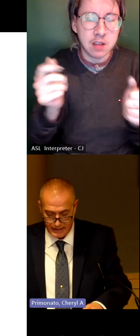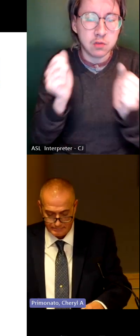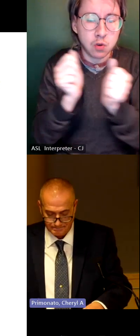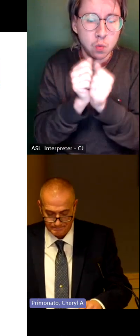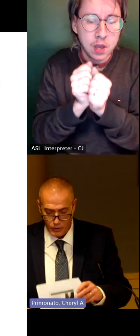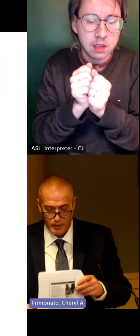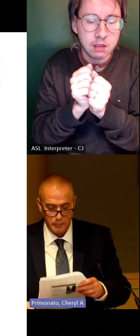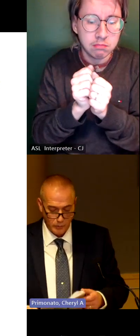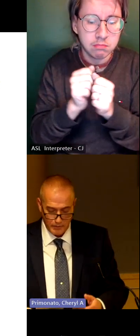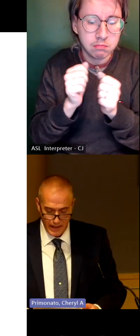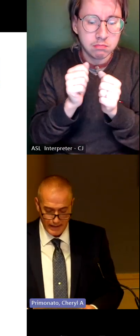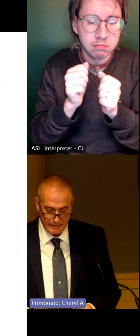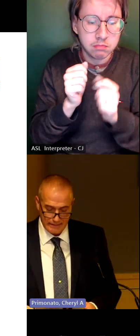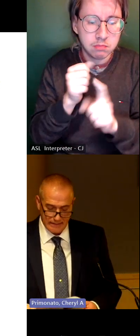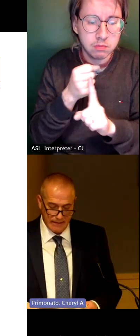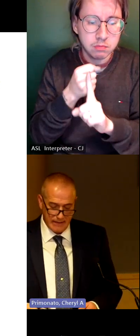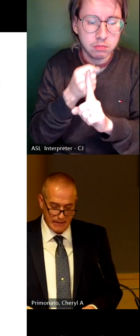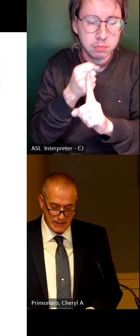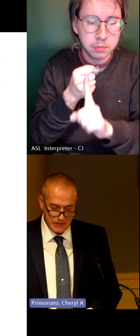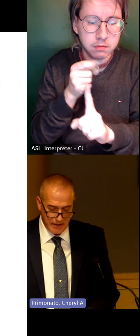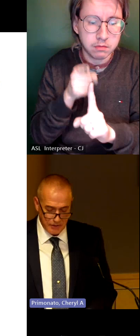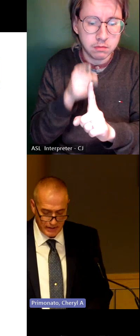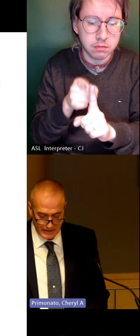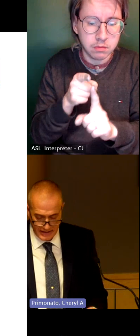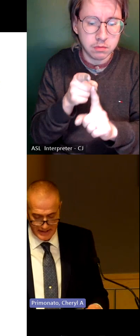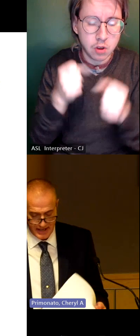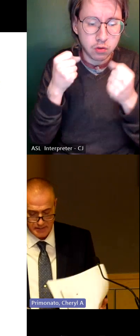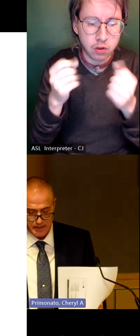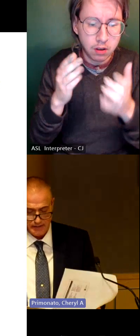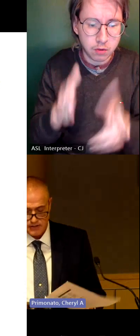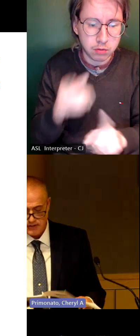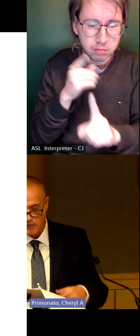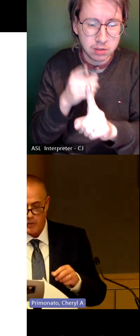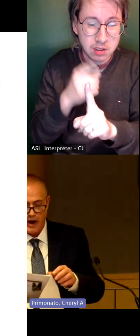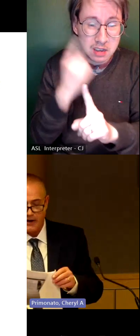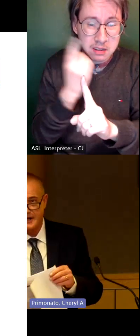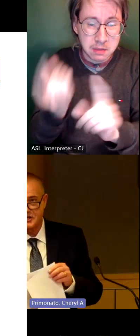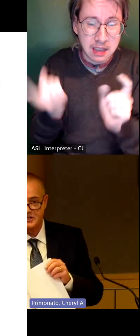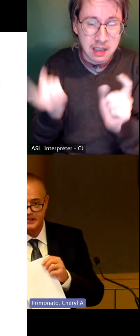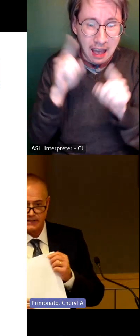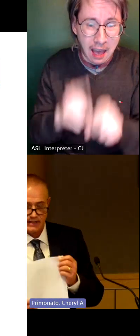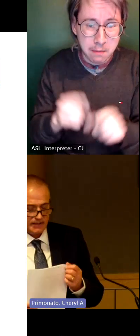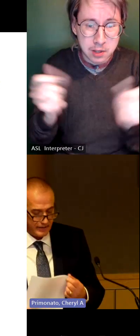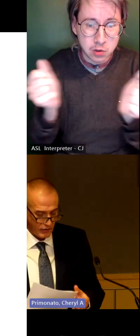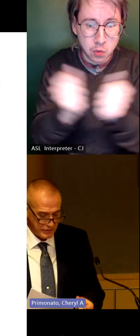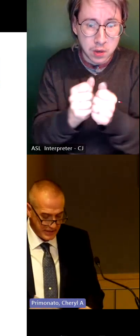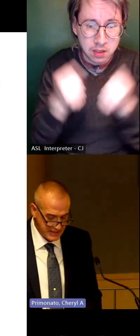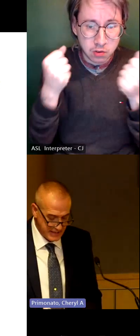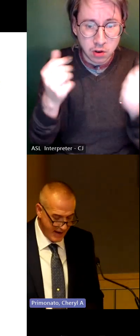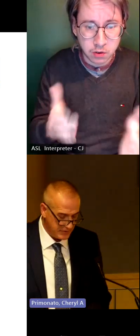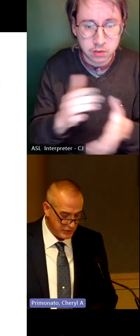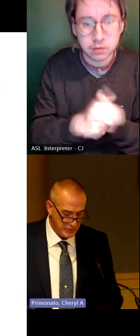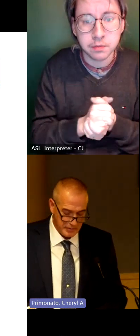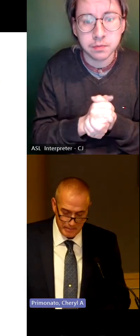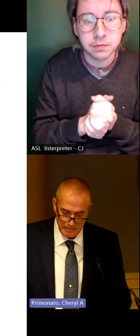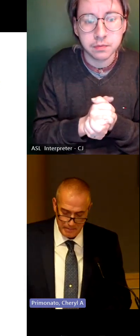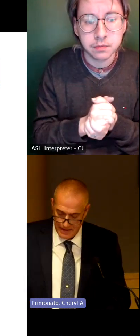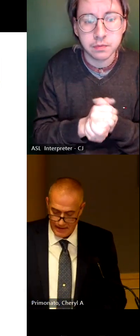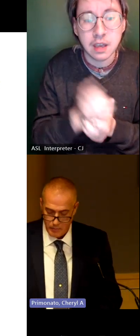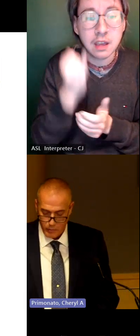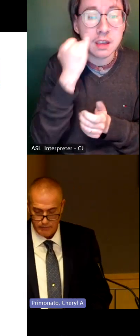is really on board with that. Because you're going to do an assessment, there are certain required actions that the RTAs have to